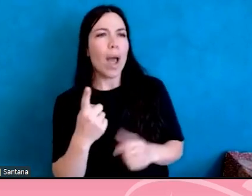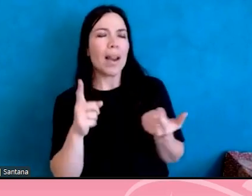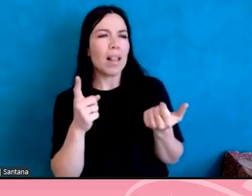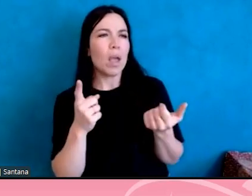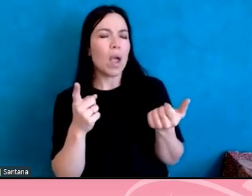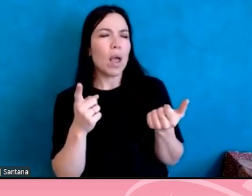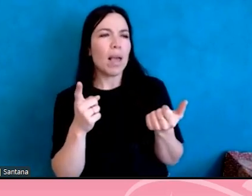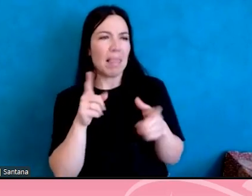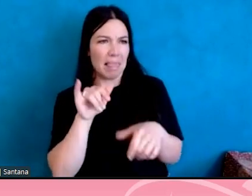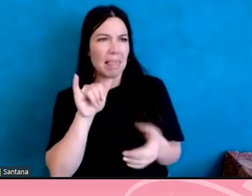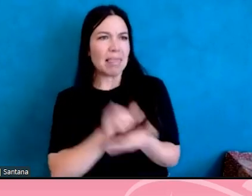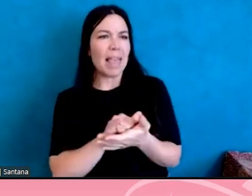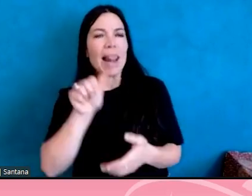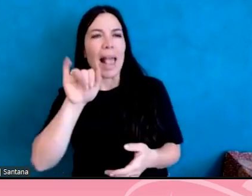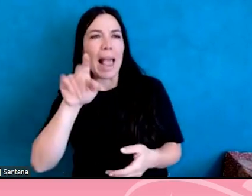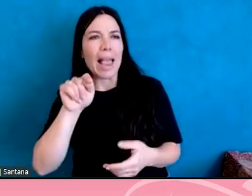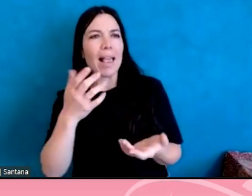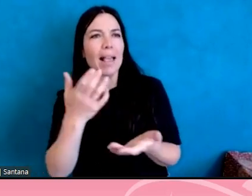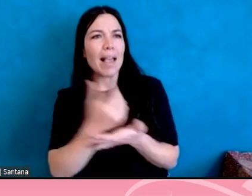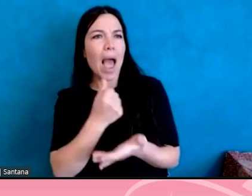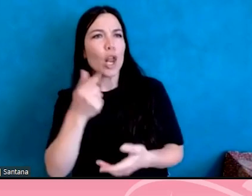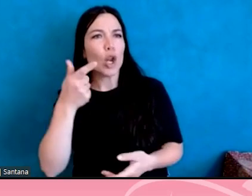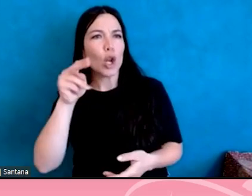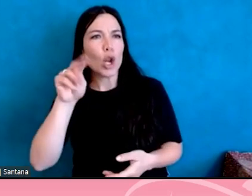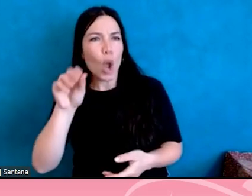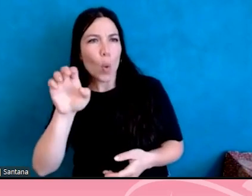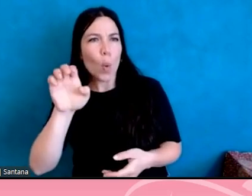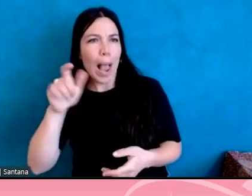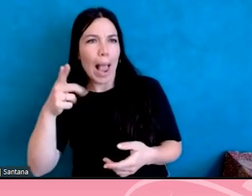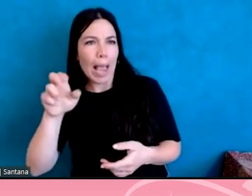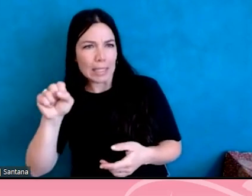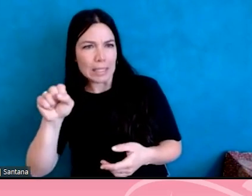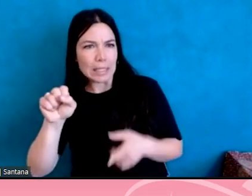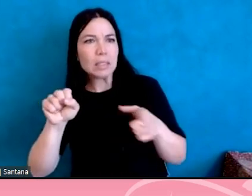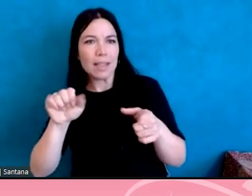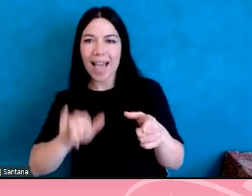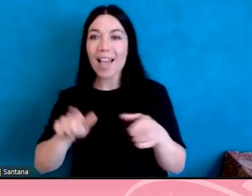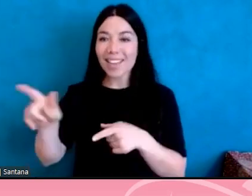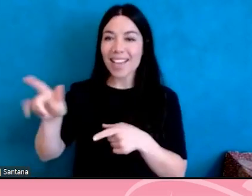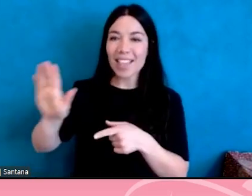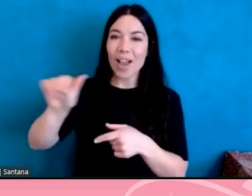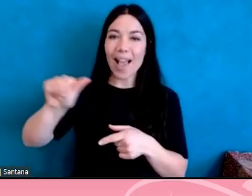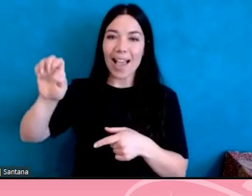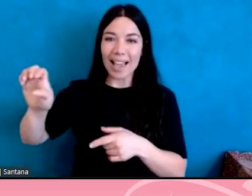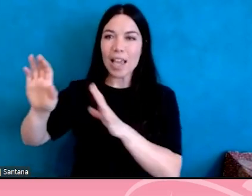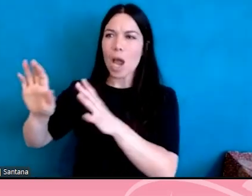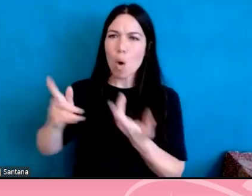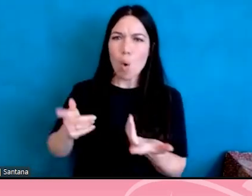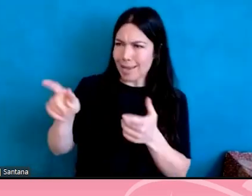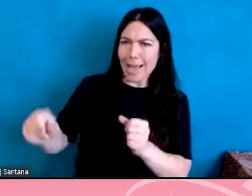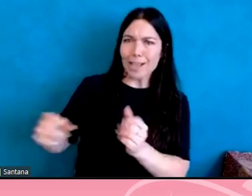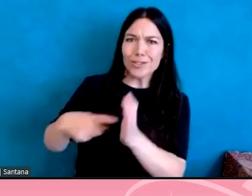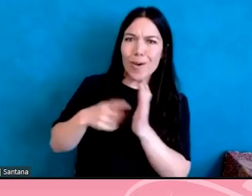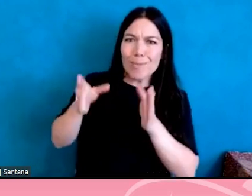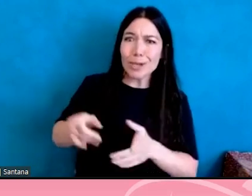how recognizing that a person can be competent and a competent communicator, even if they don't